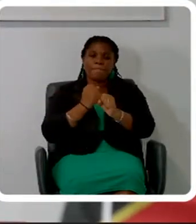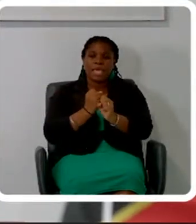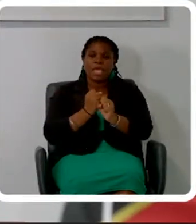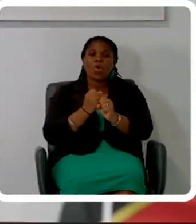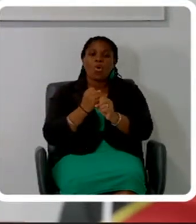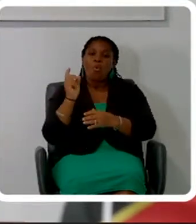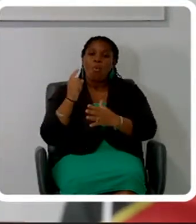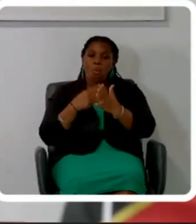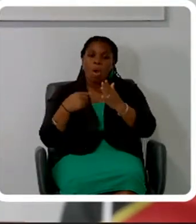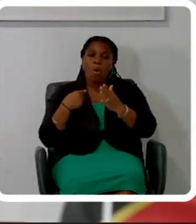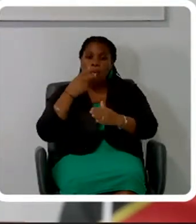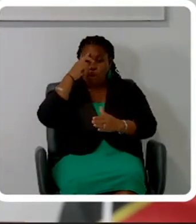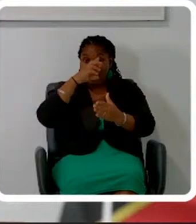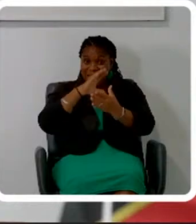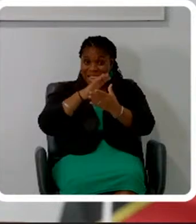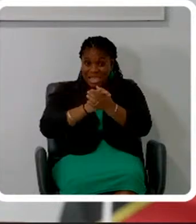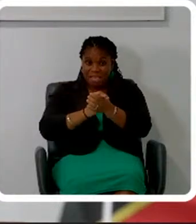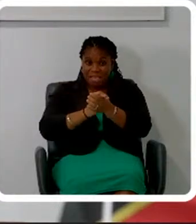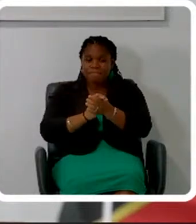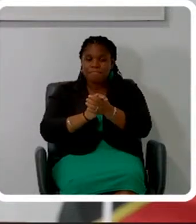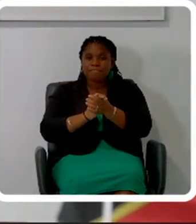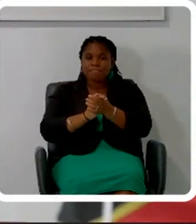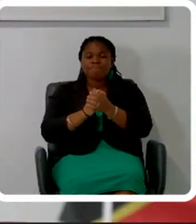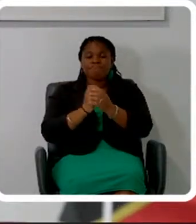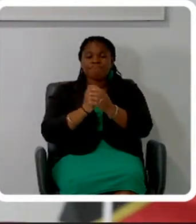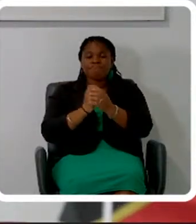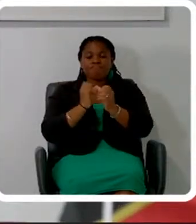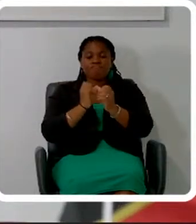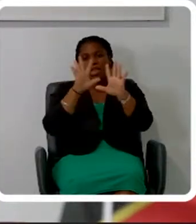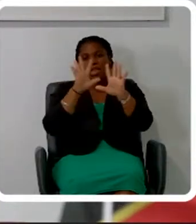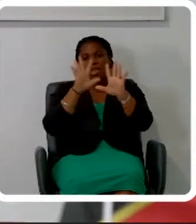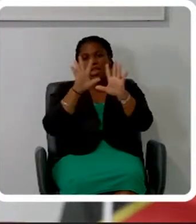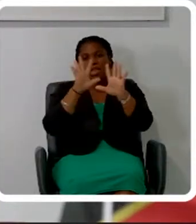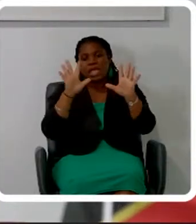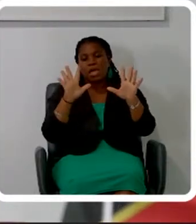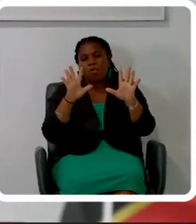want to be a part of the solution, and we are already part of the solution. We are not